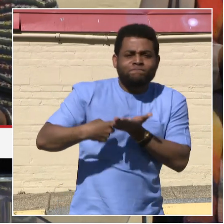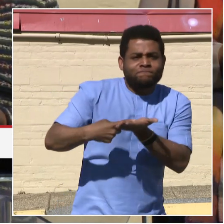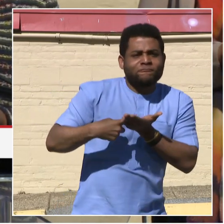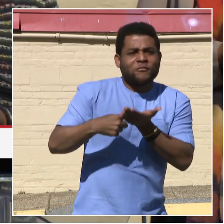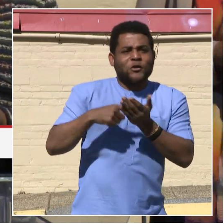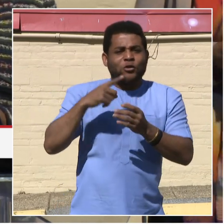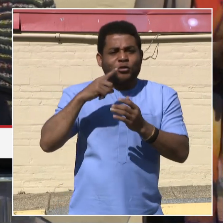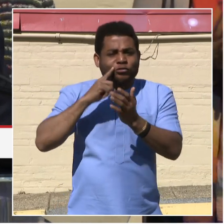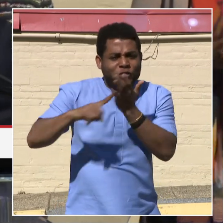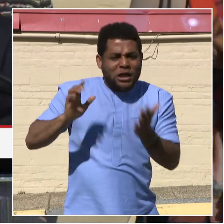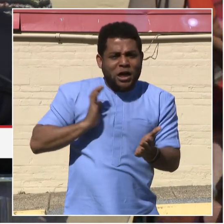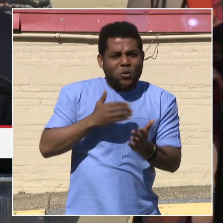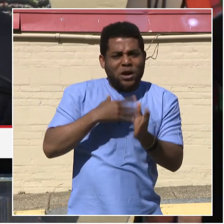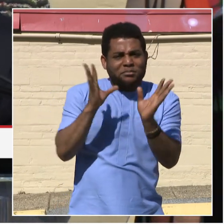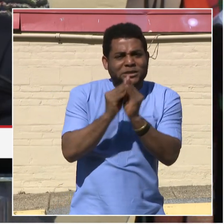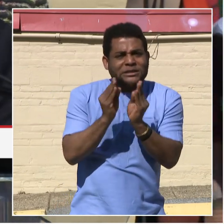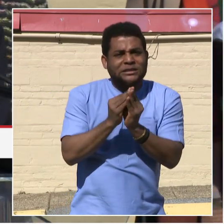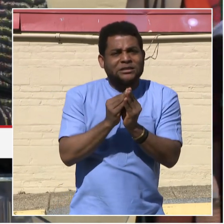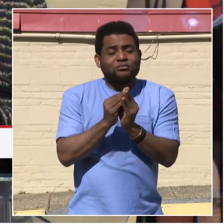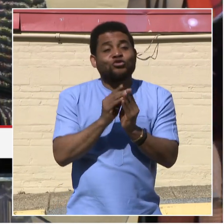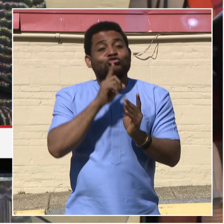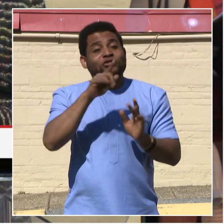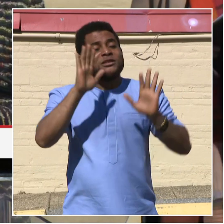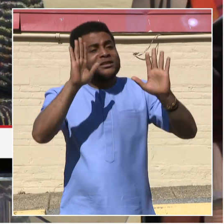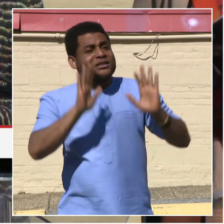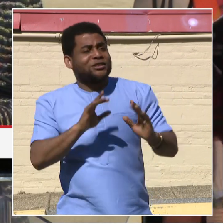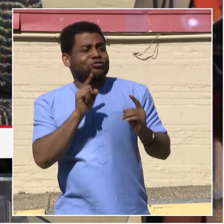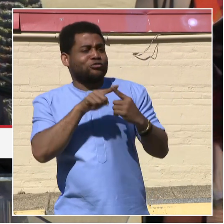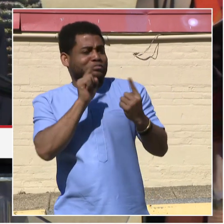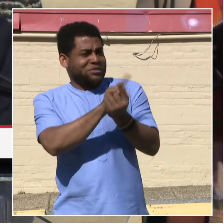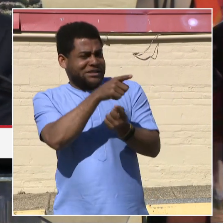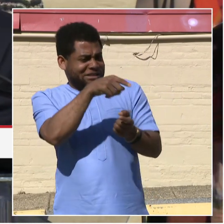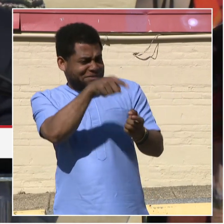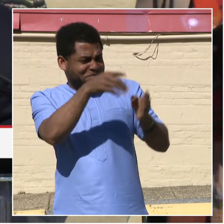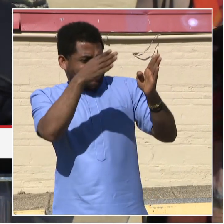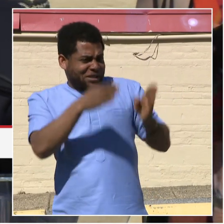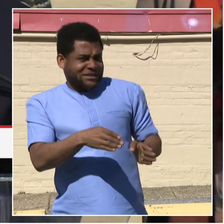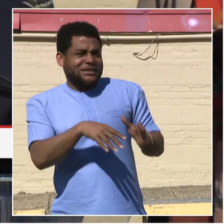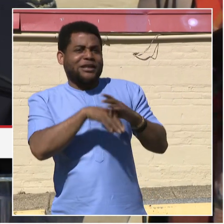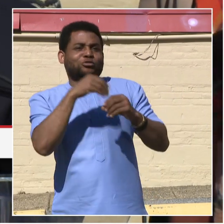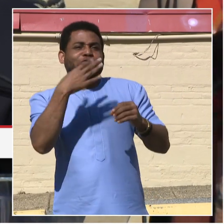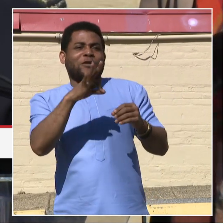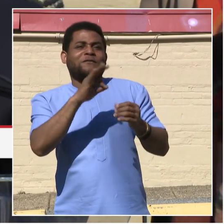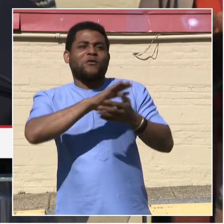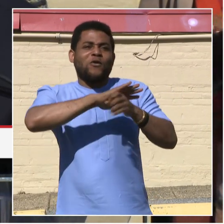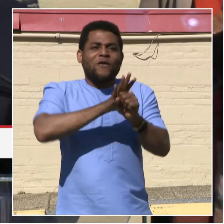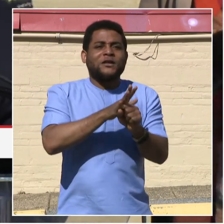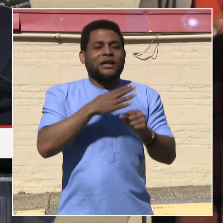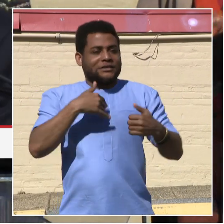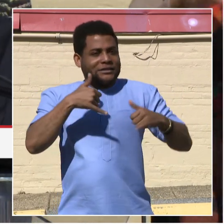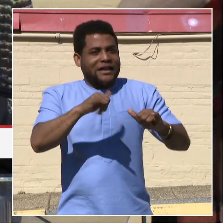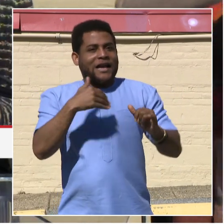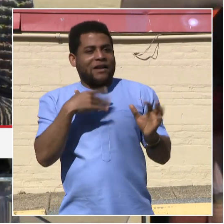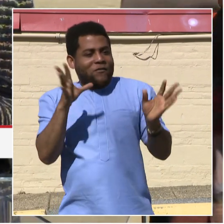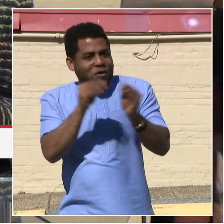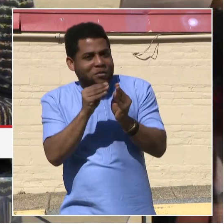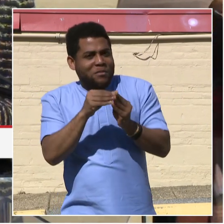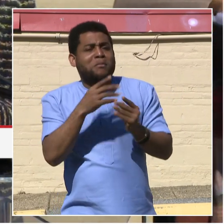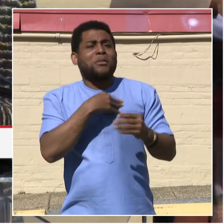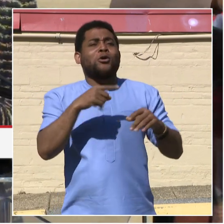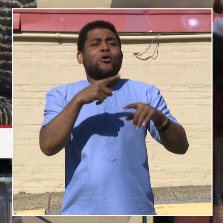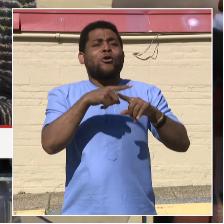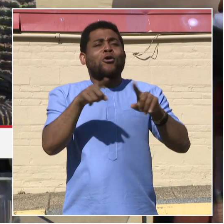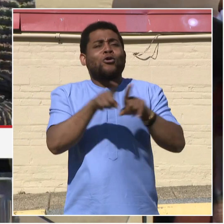was great to meet her in person. Coming out of the pandemic, we will still have those webinars, but we'll also have the opportunity to see one